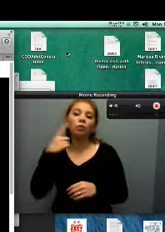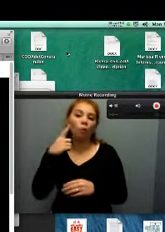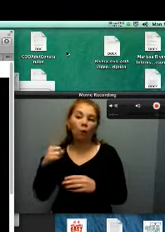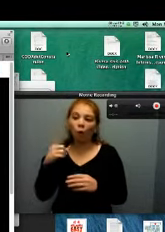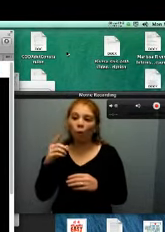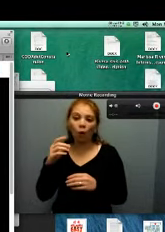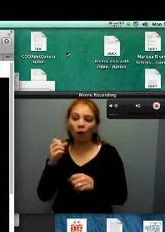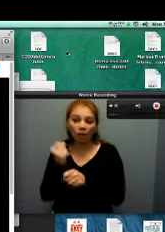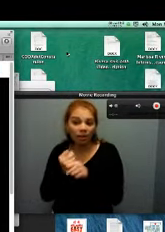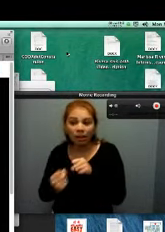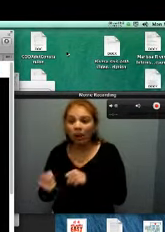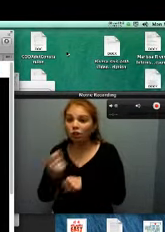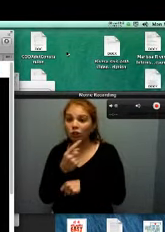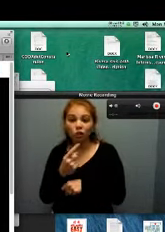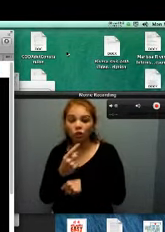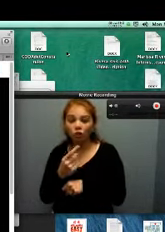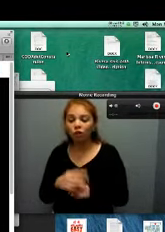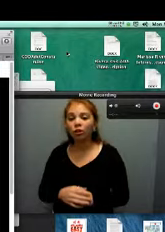year.